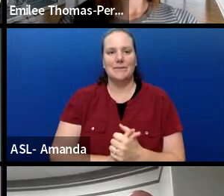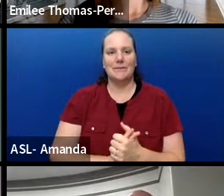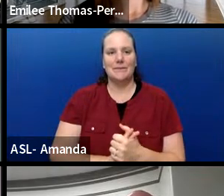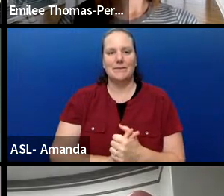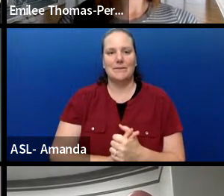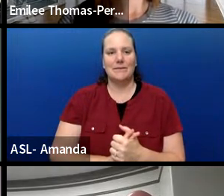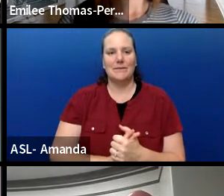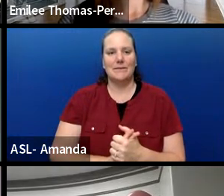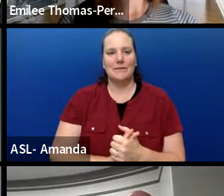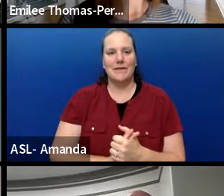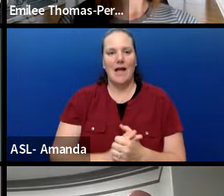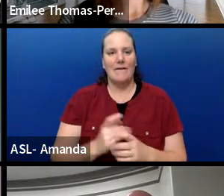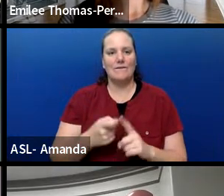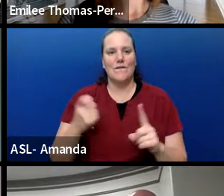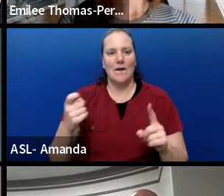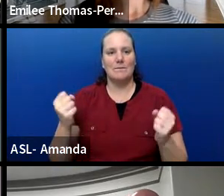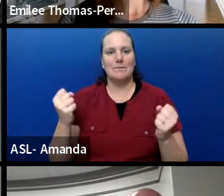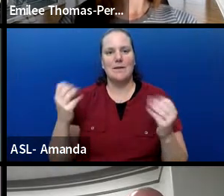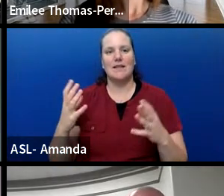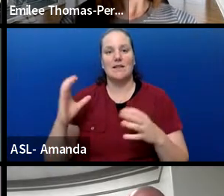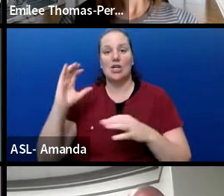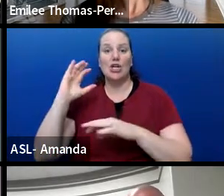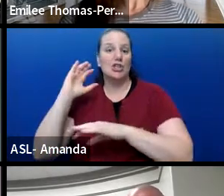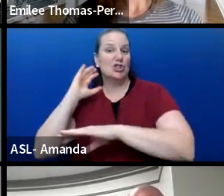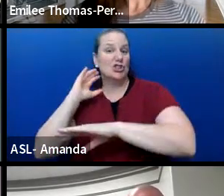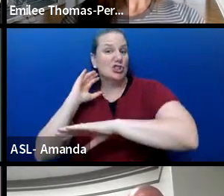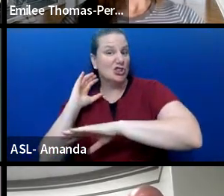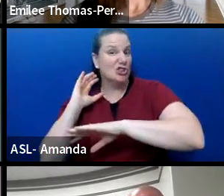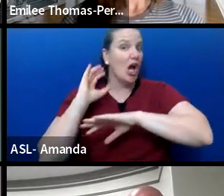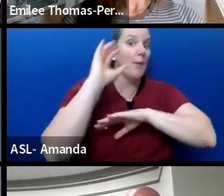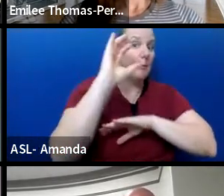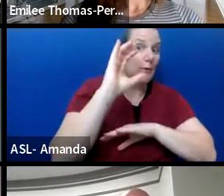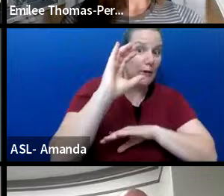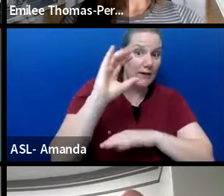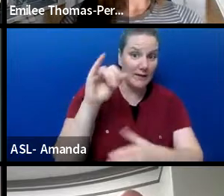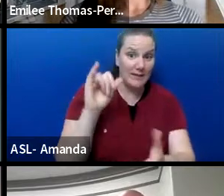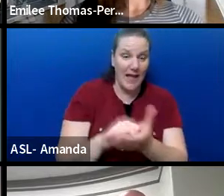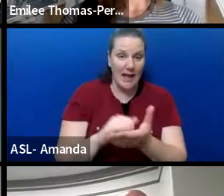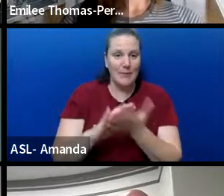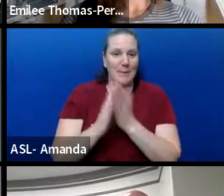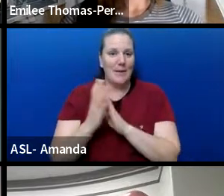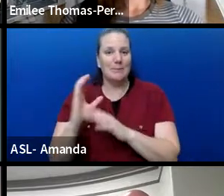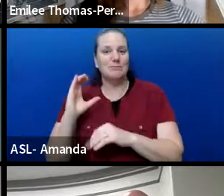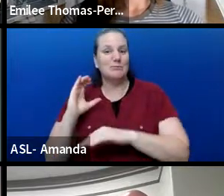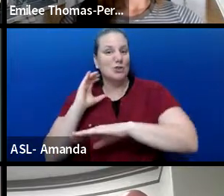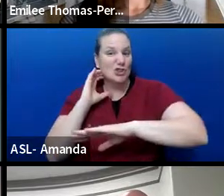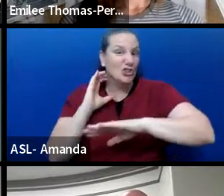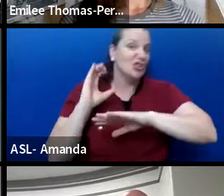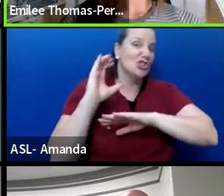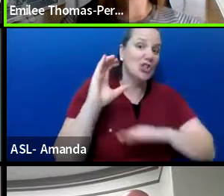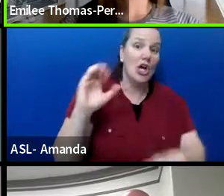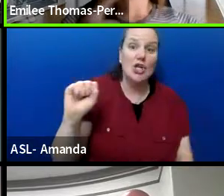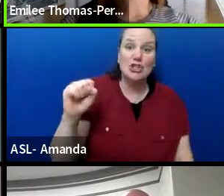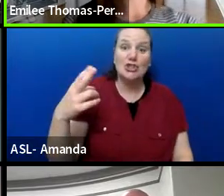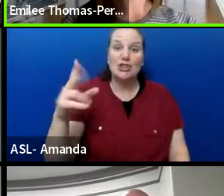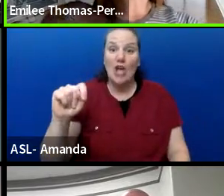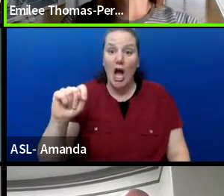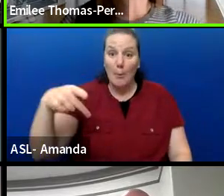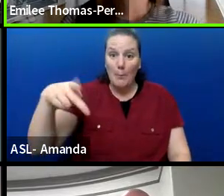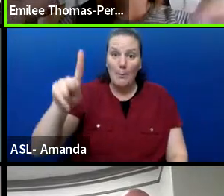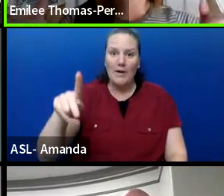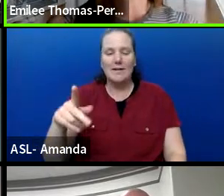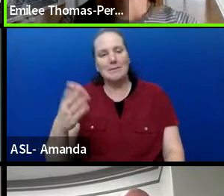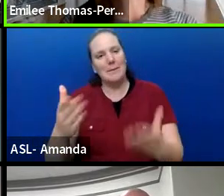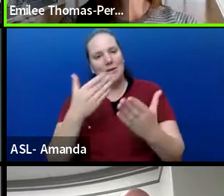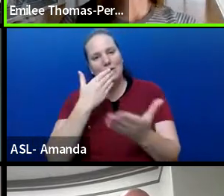I come from a line of shot putters, so I would be a shot putter. You might have a good dive. It's